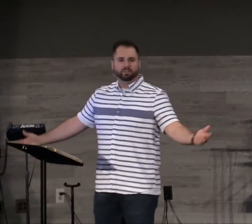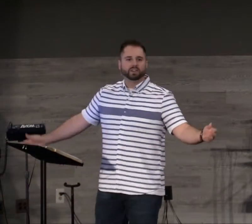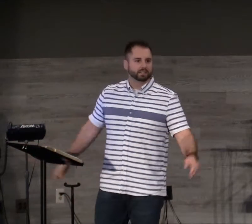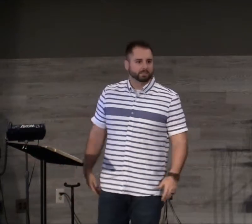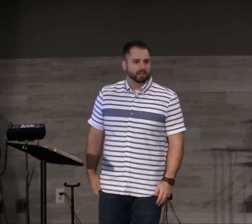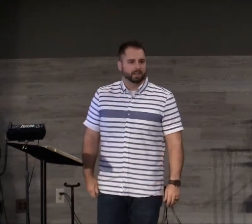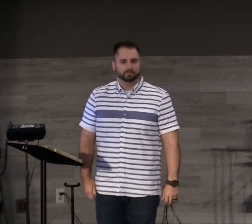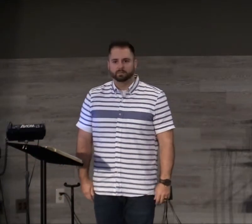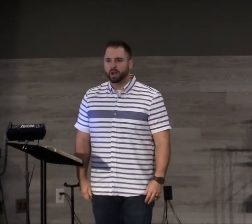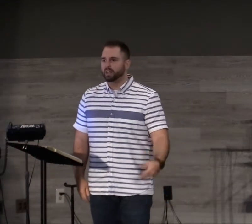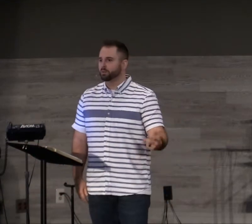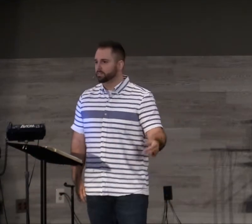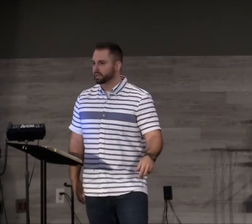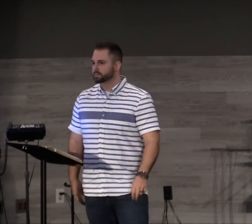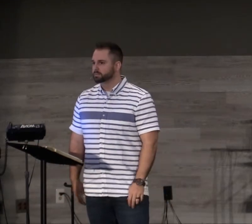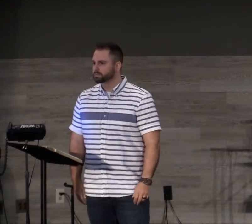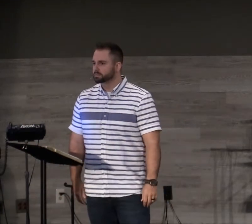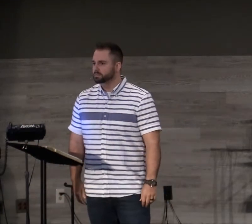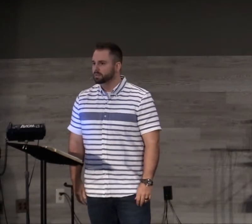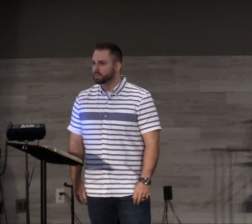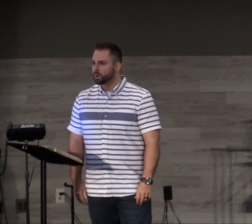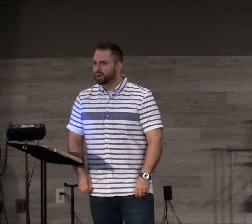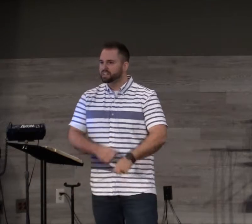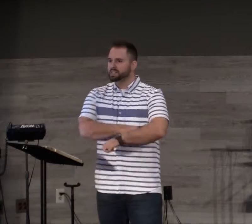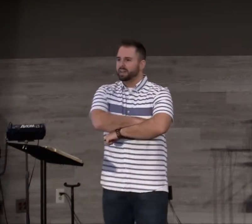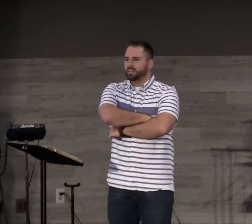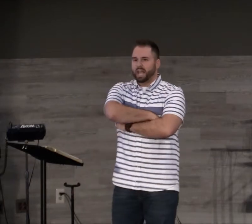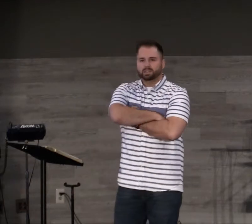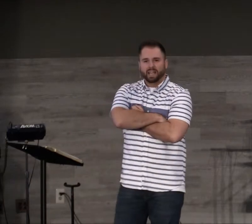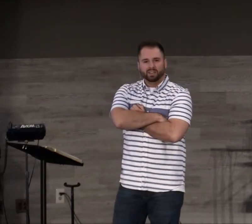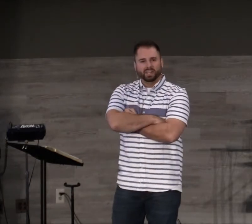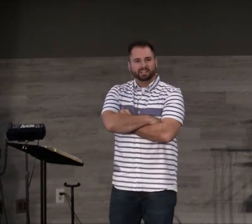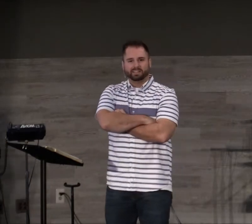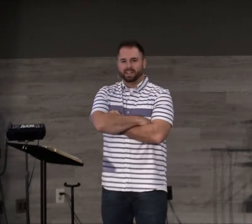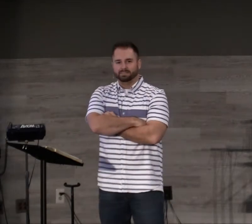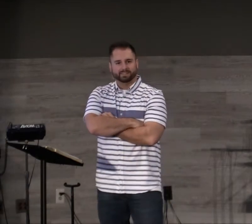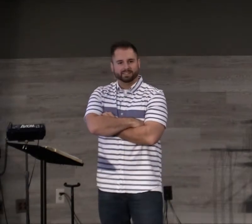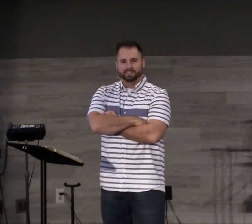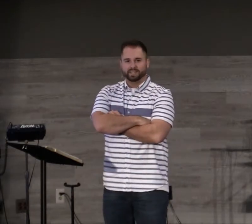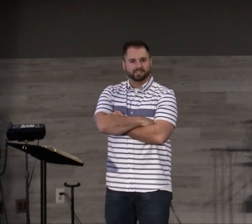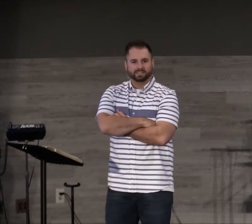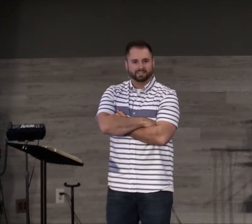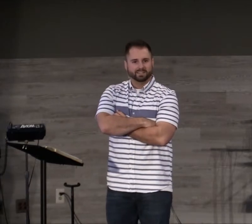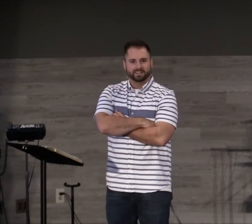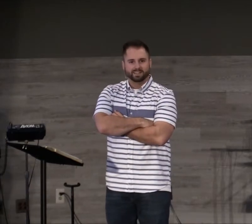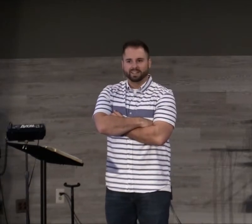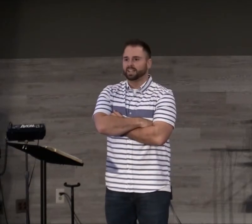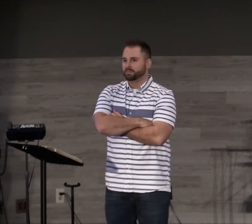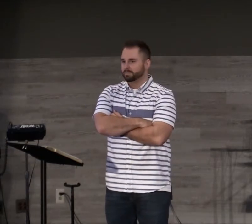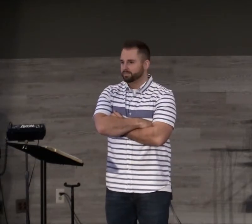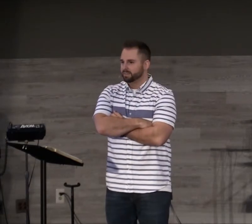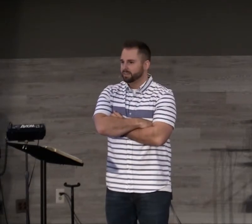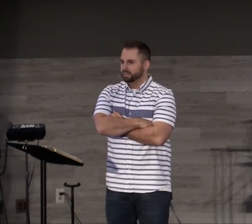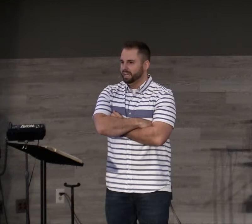Why are the Pharisees upset? Why are they grumbling? Why are they standing on the outside looking in saying, "Jesus, look